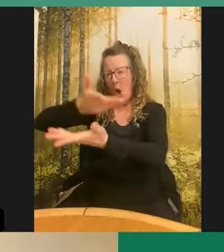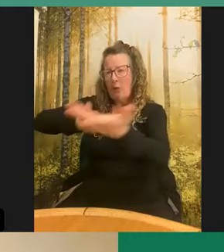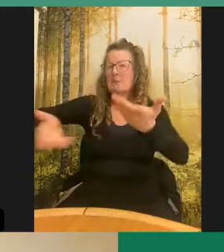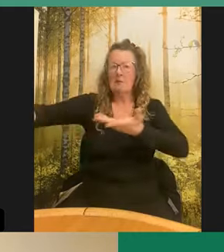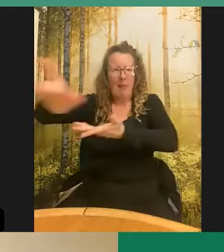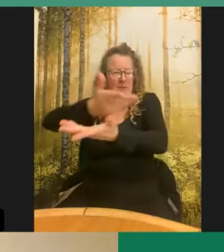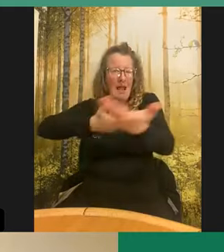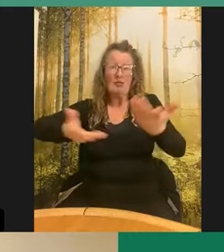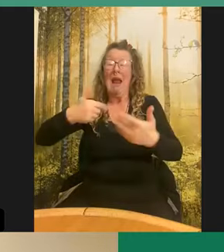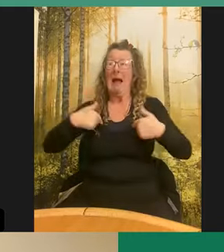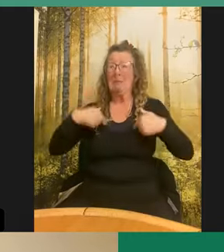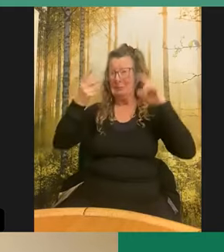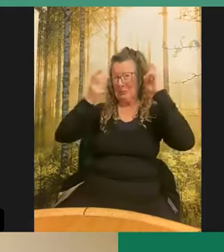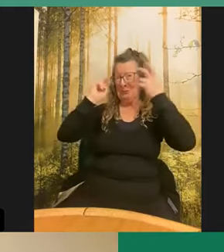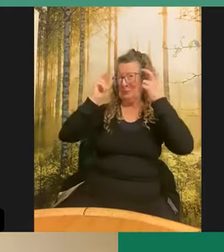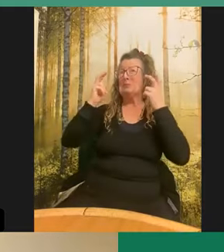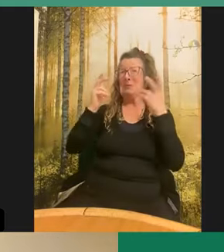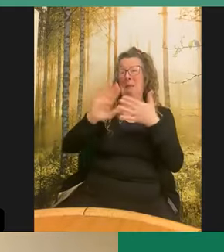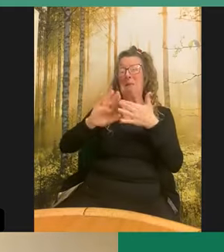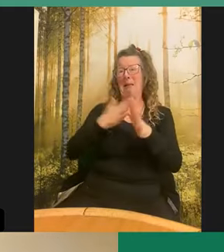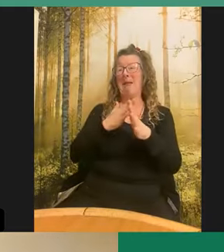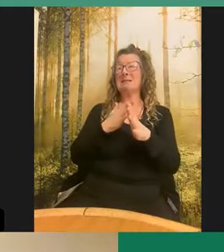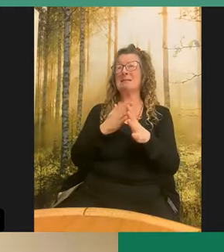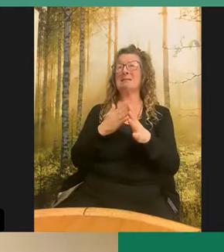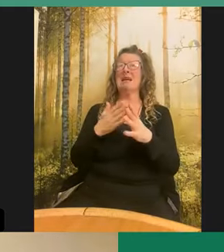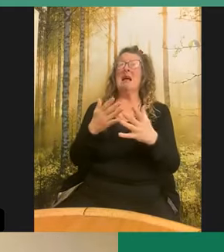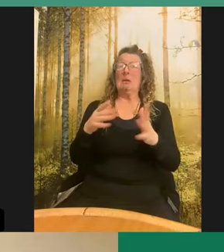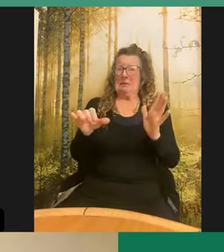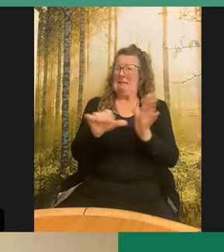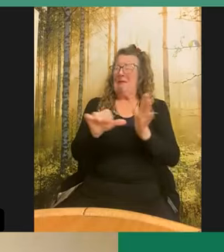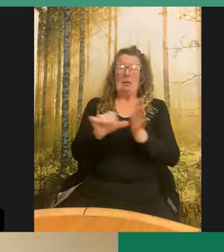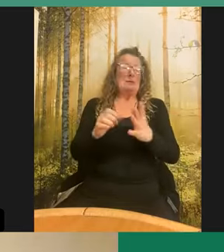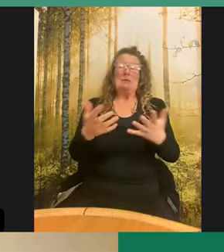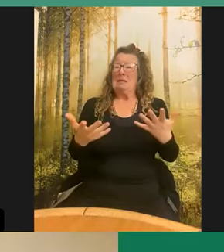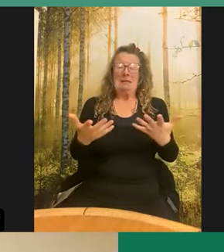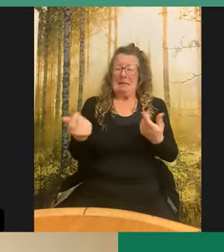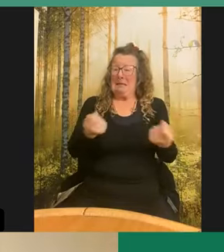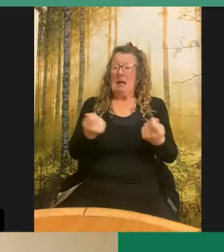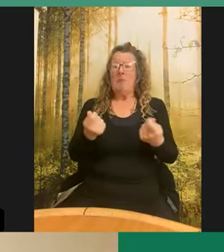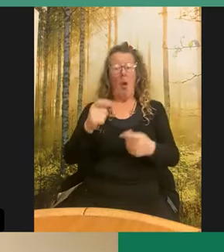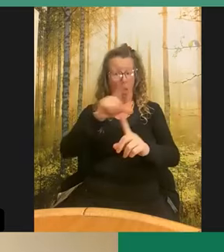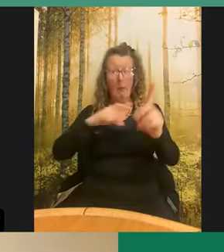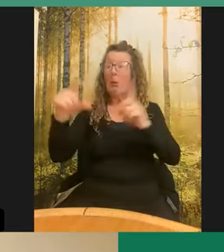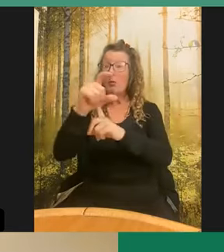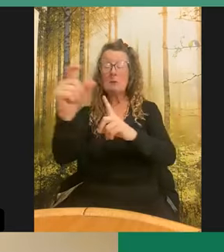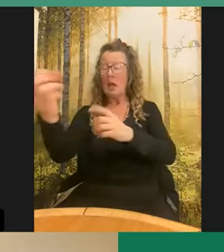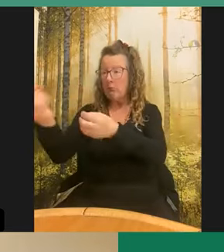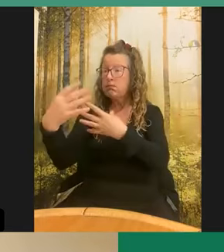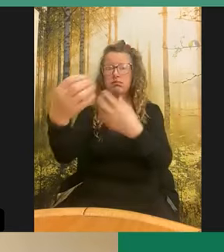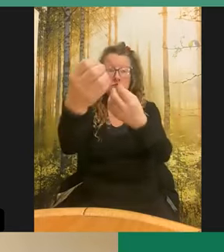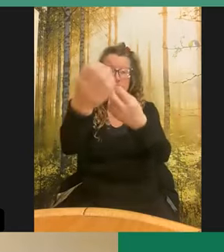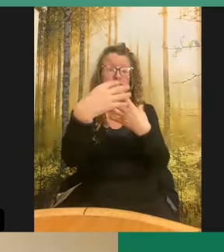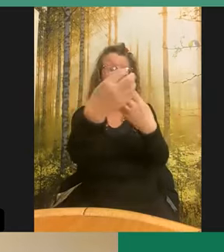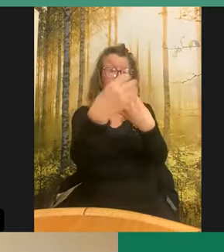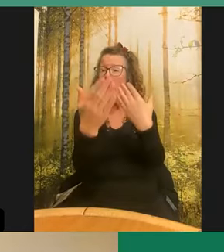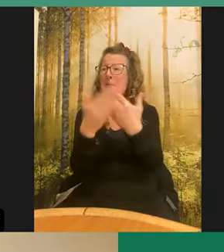it's quite a lot. So we had the porch area to kind of like decompress. But people in the community were telling me even more. They were saying, so